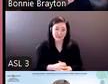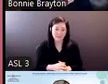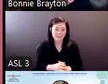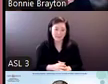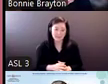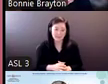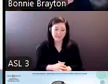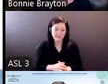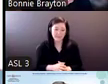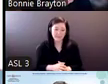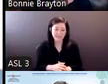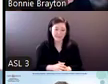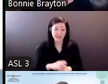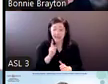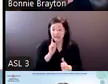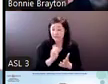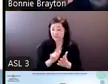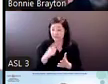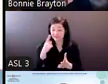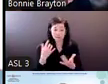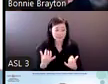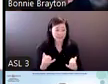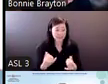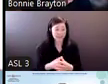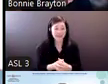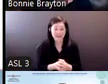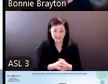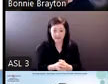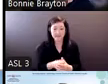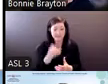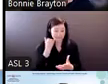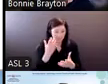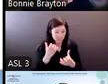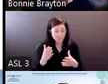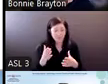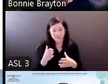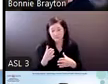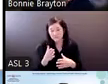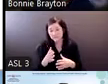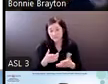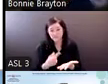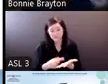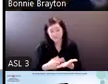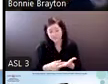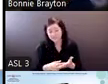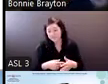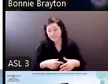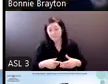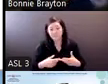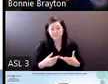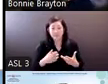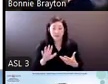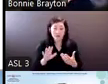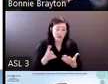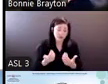I believe that is it for us today. Again, if you want to share your views, what you gained, what you thought, where